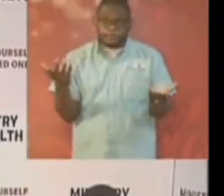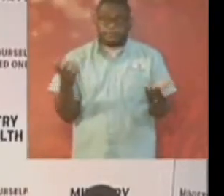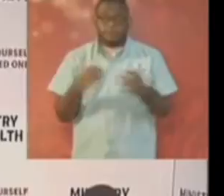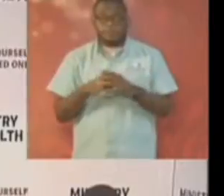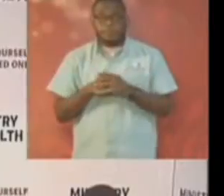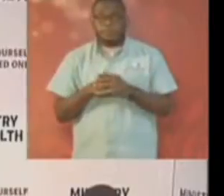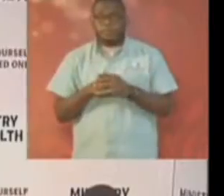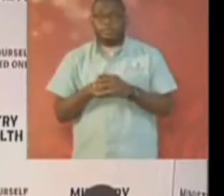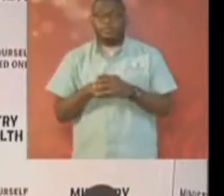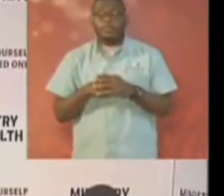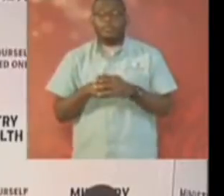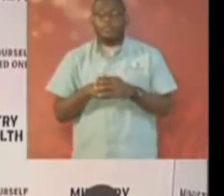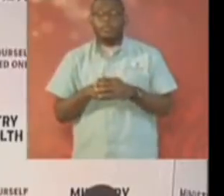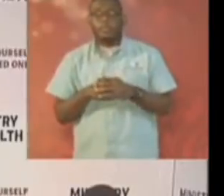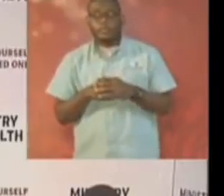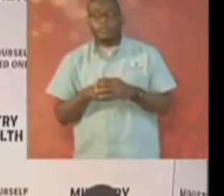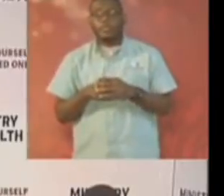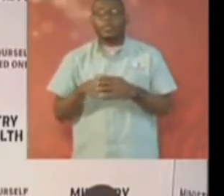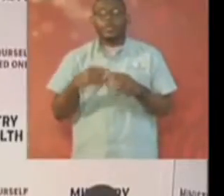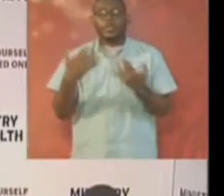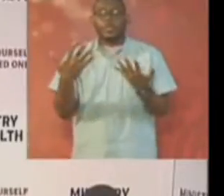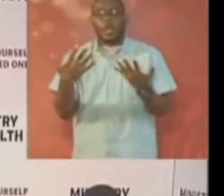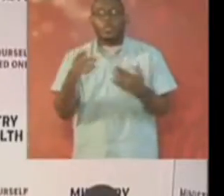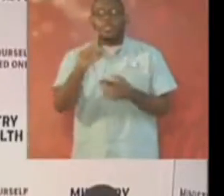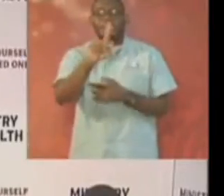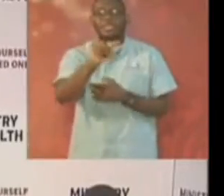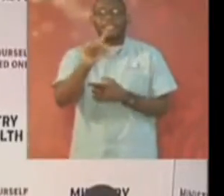We'll come back to Channel 5. TTT, are you ready?